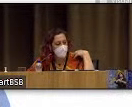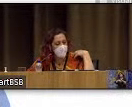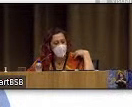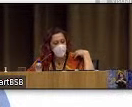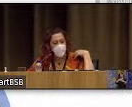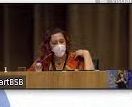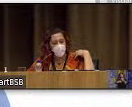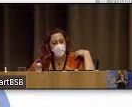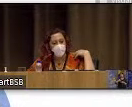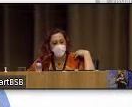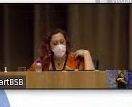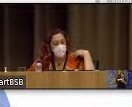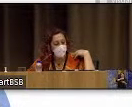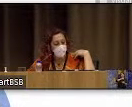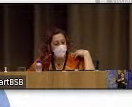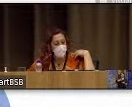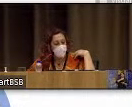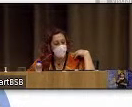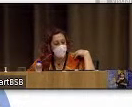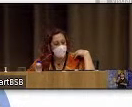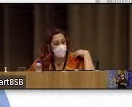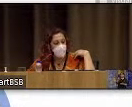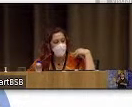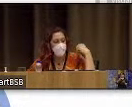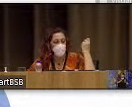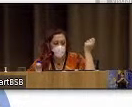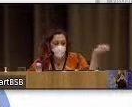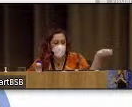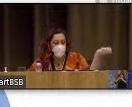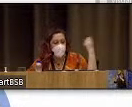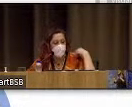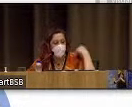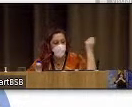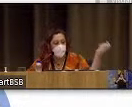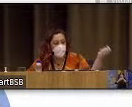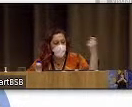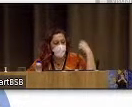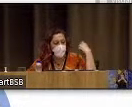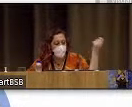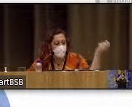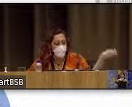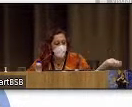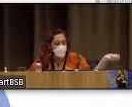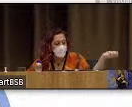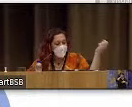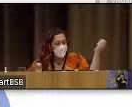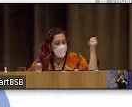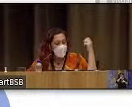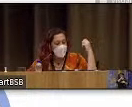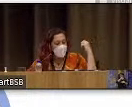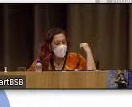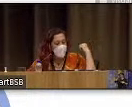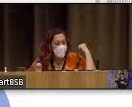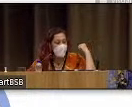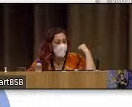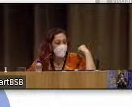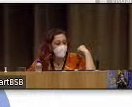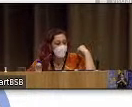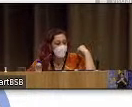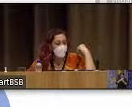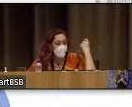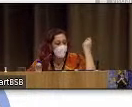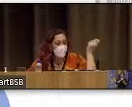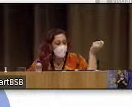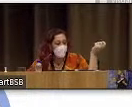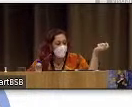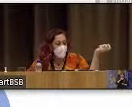you can see the picture. The service is composed by 10 buildings. It's 100%